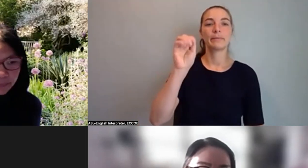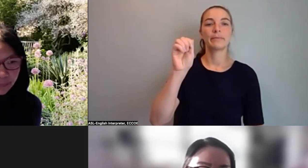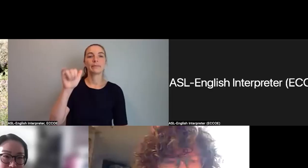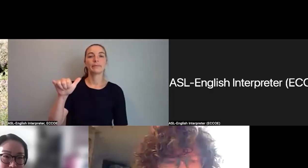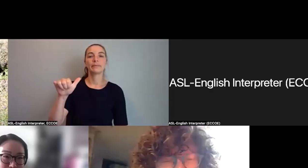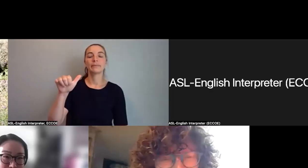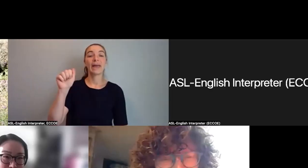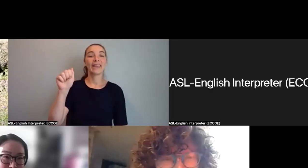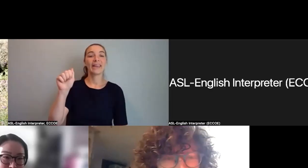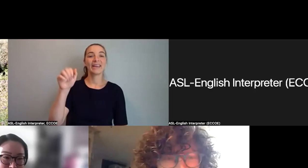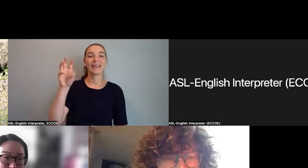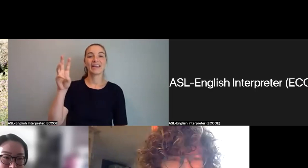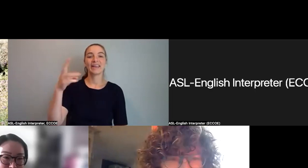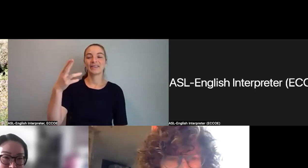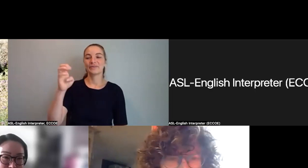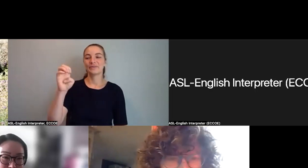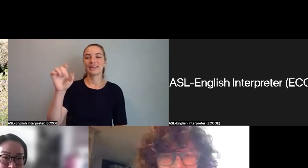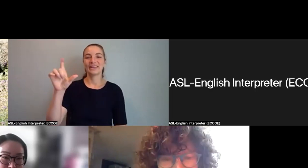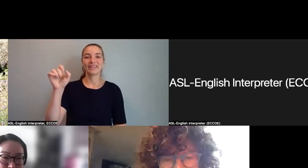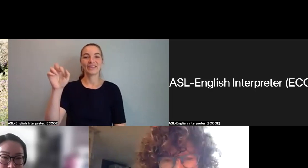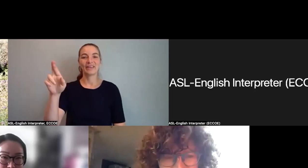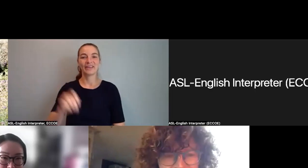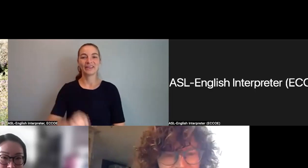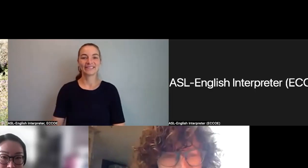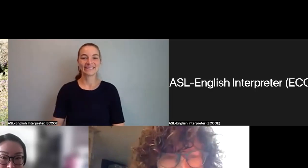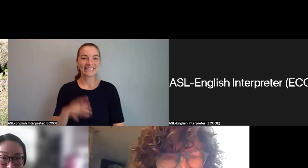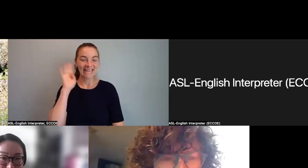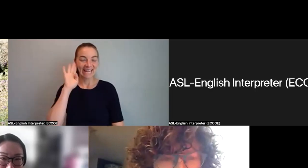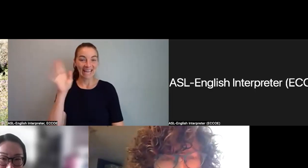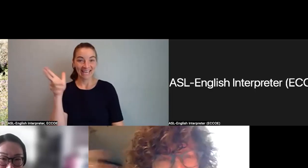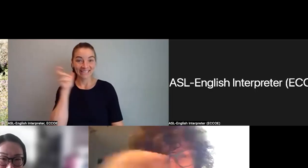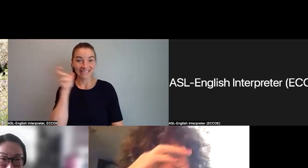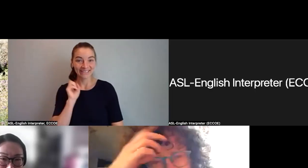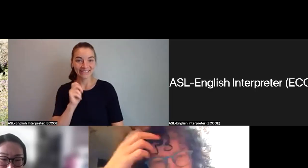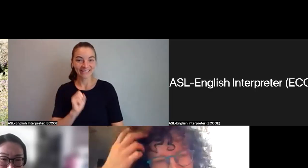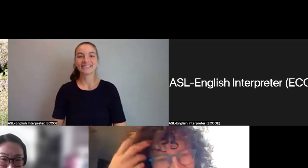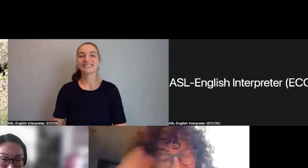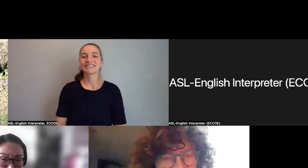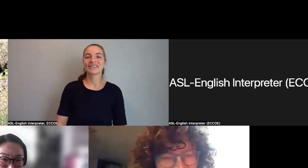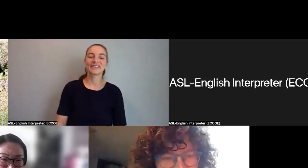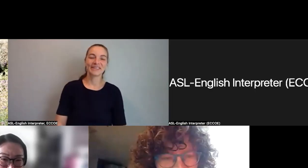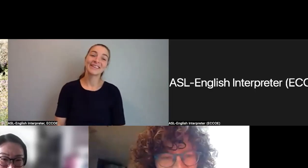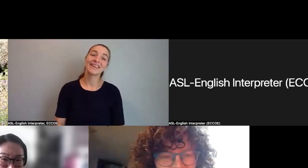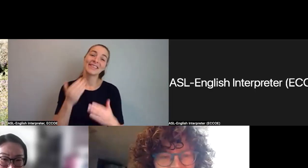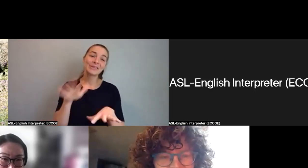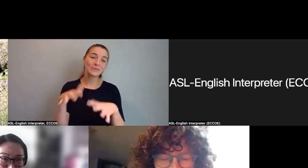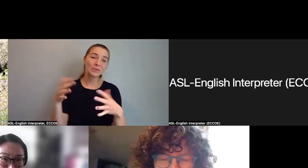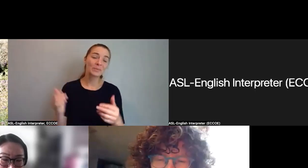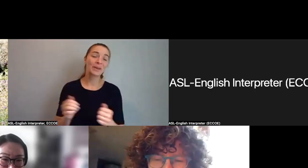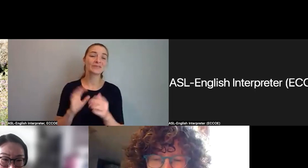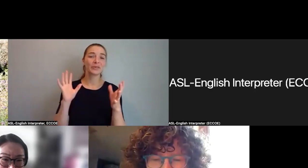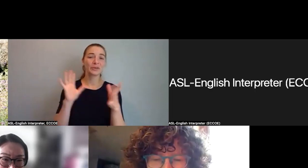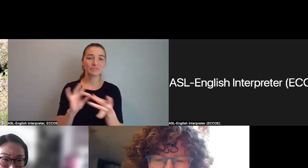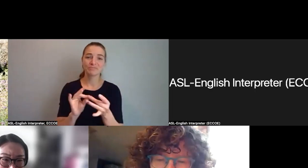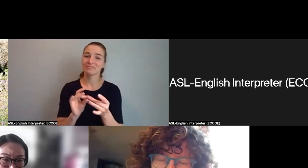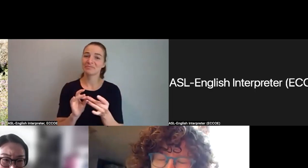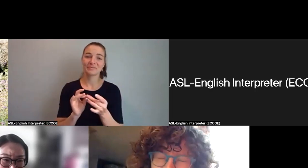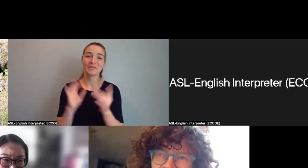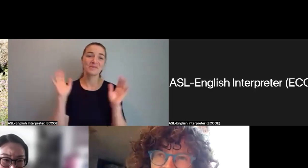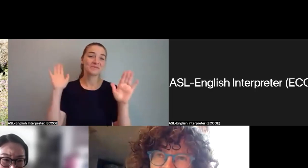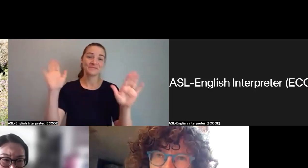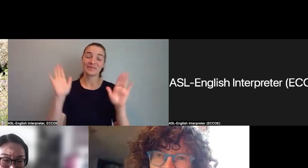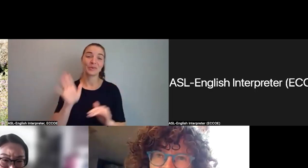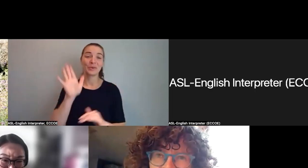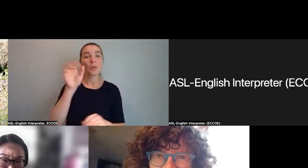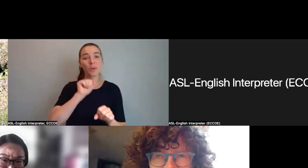Hi. Can you hear me? Okay. Thank you so much. That was wonderful. Your work is, is so great, especially